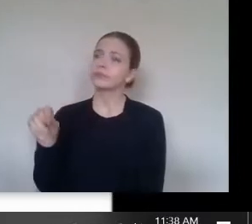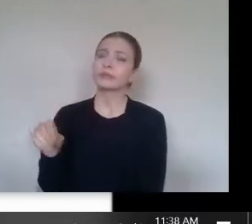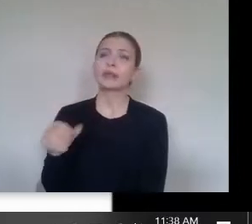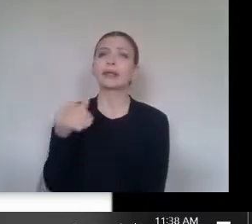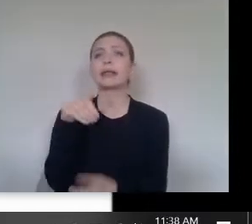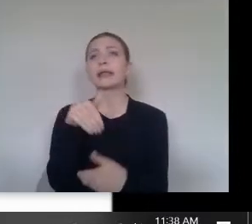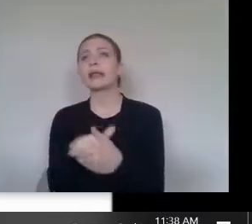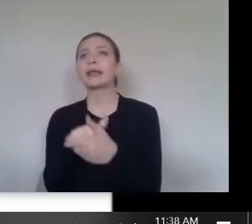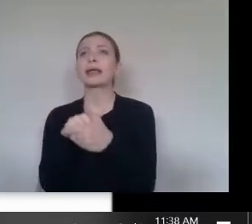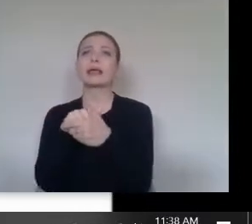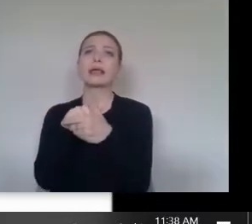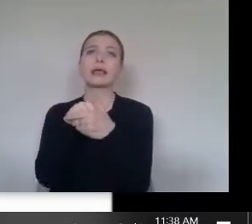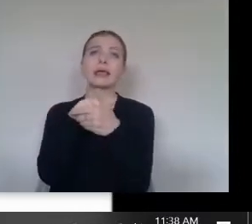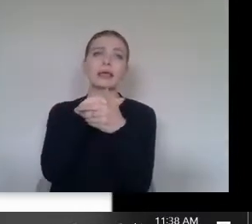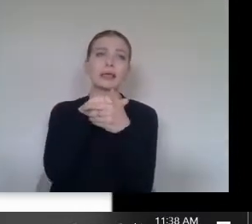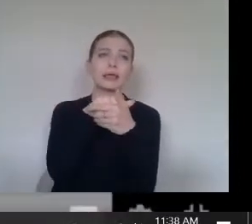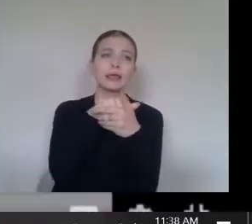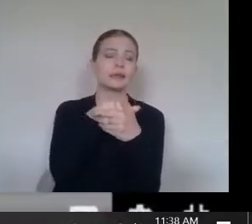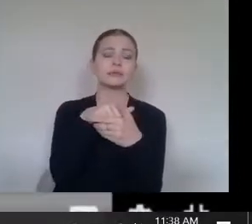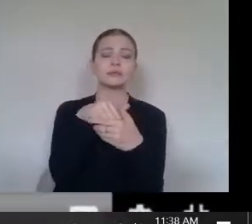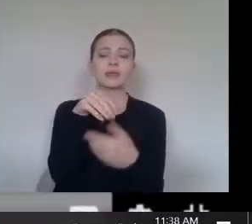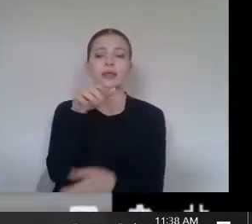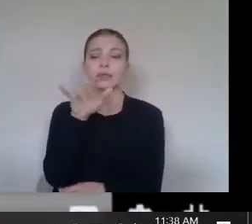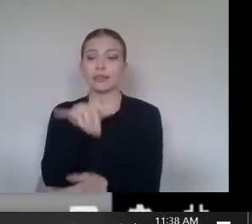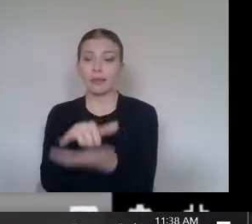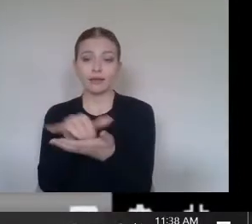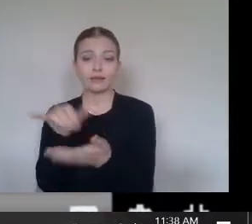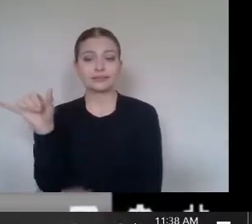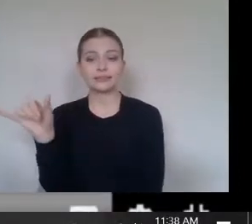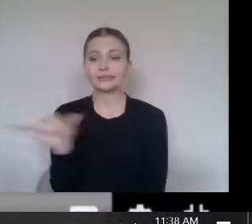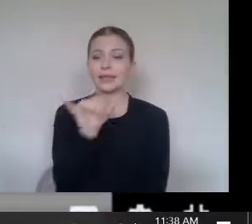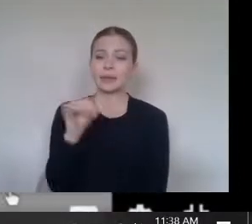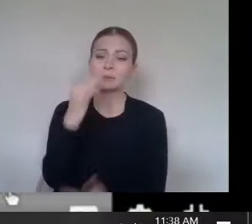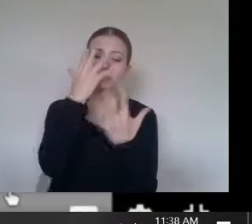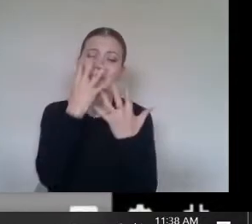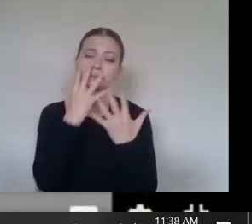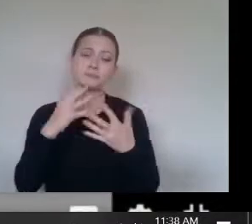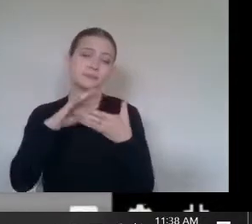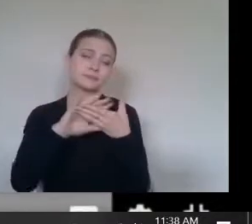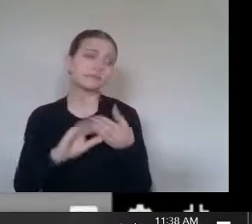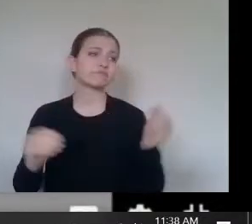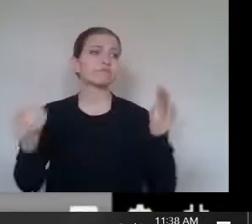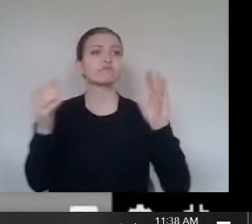It's the same sad story,